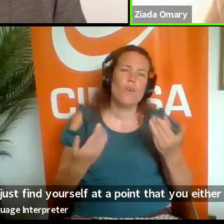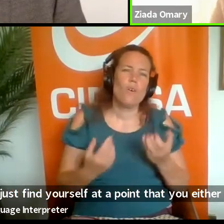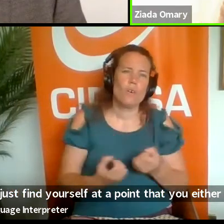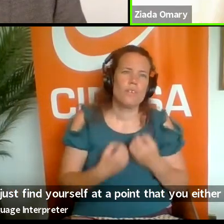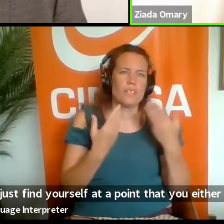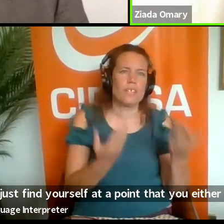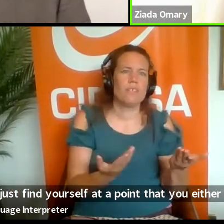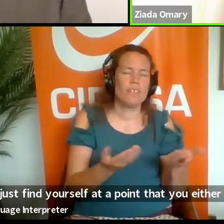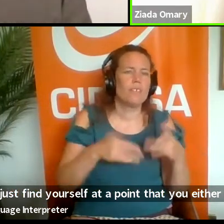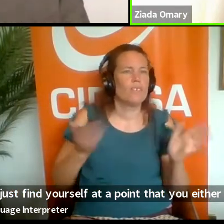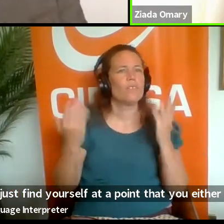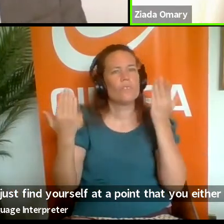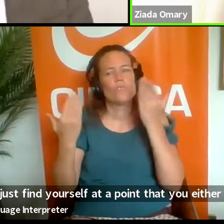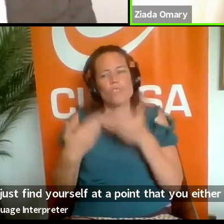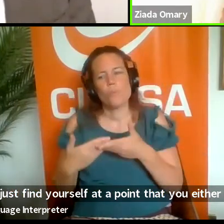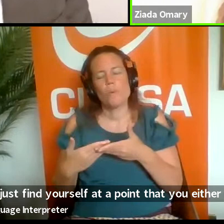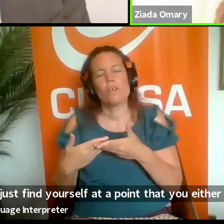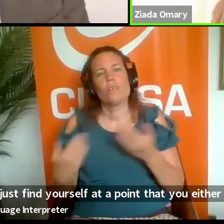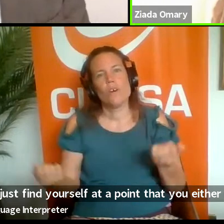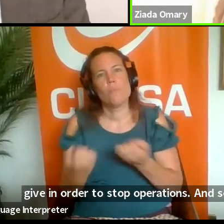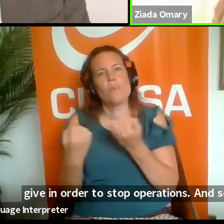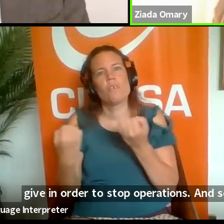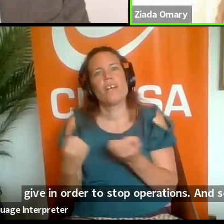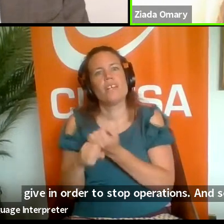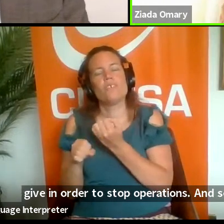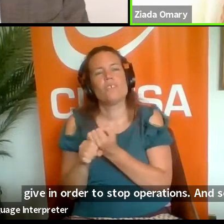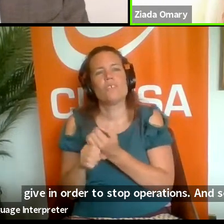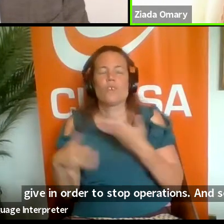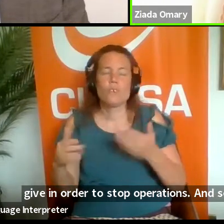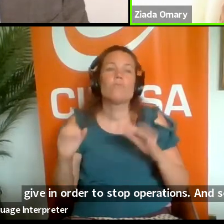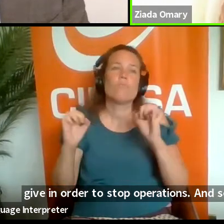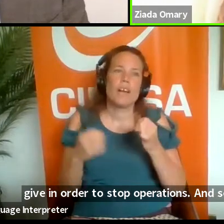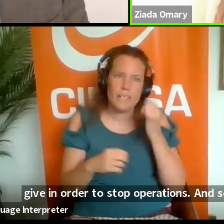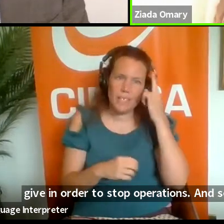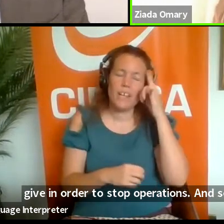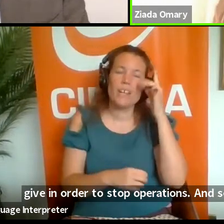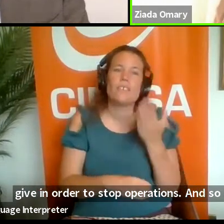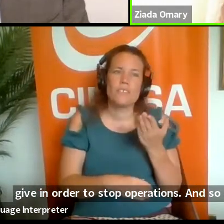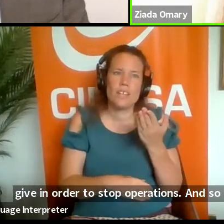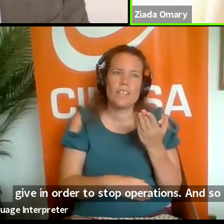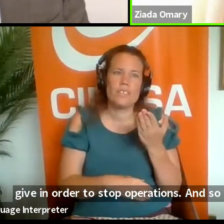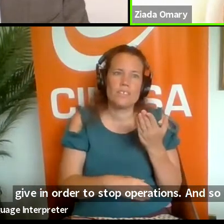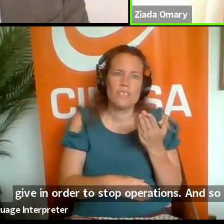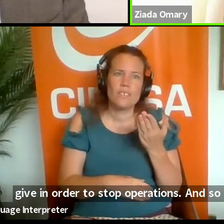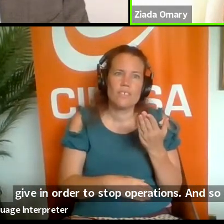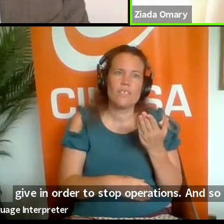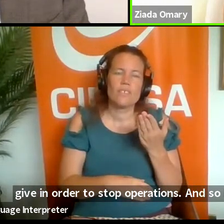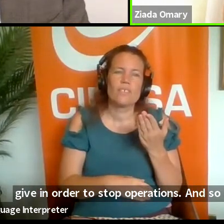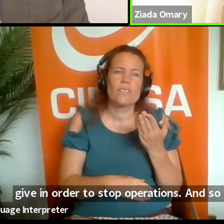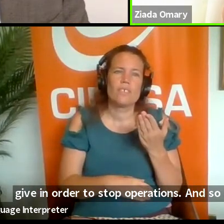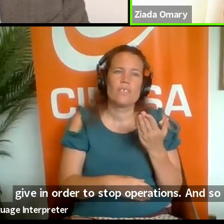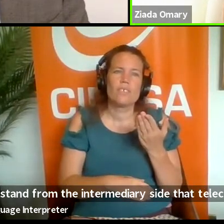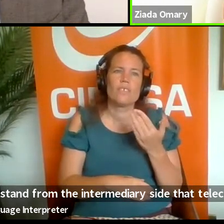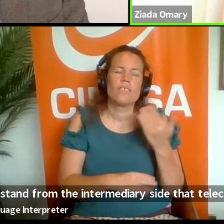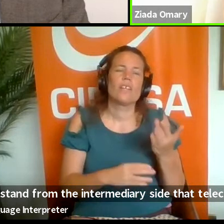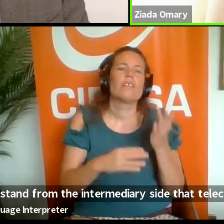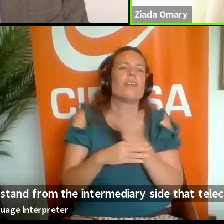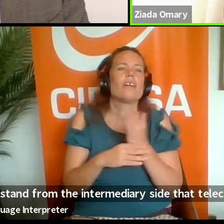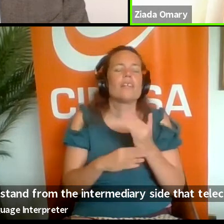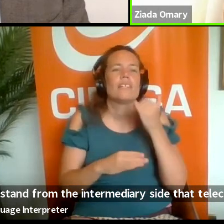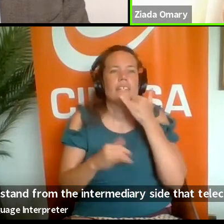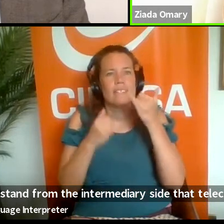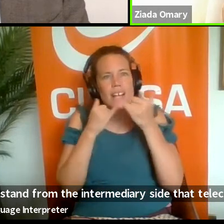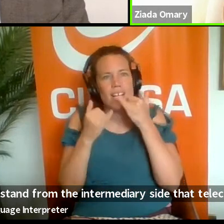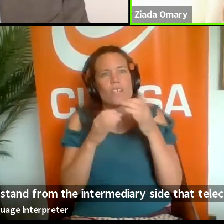stop operations. And so I can understand from the intermediary side, like telecom companies, why they